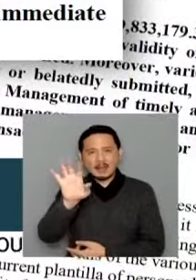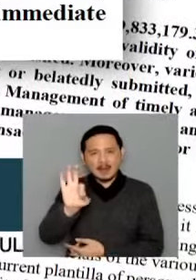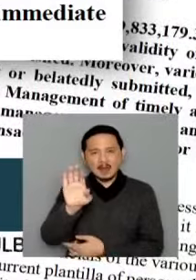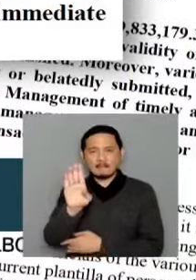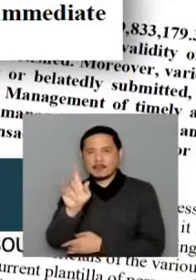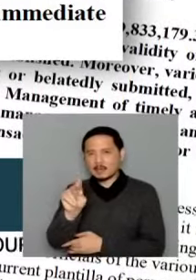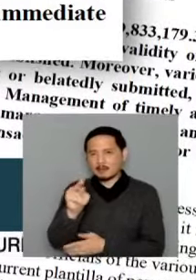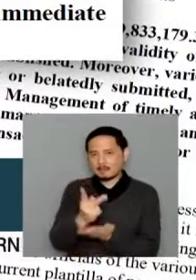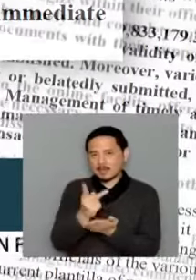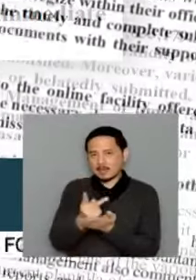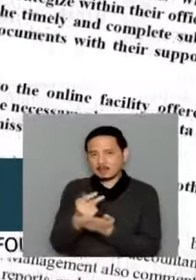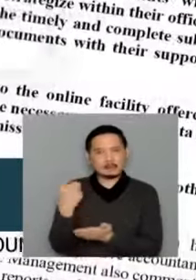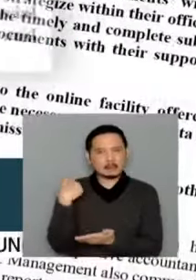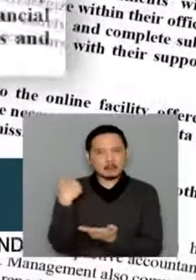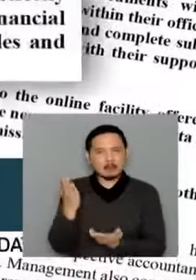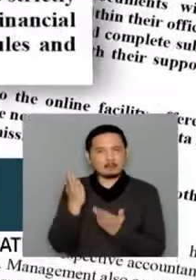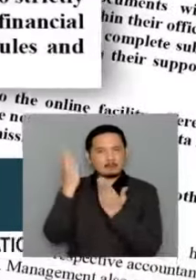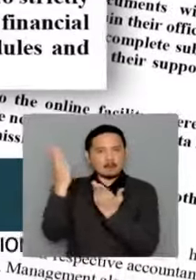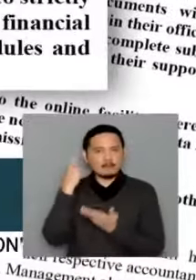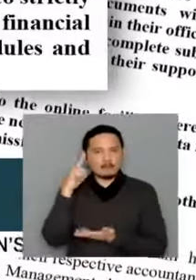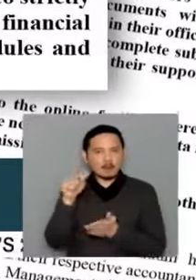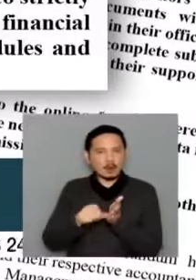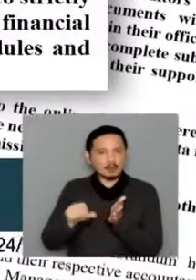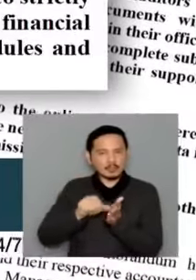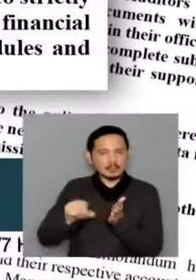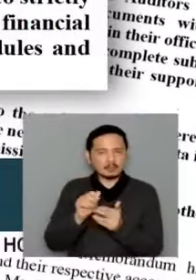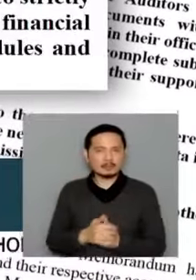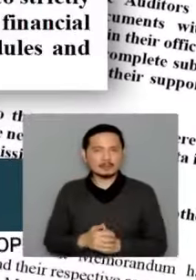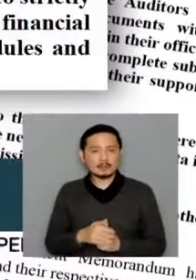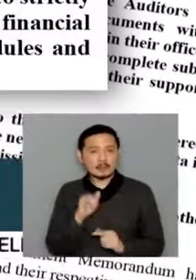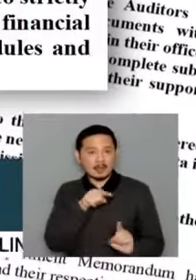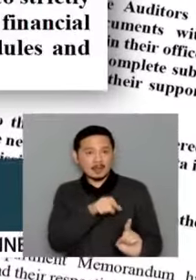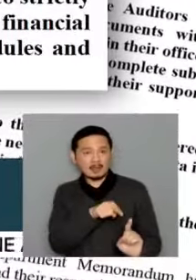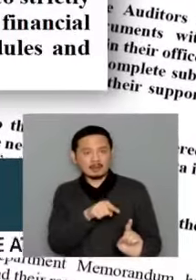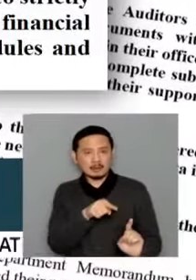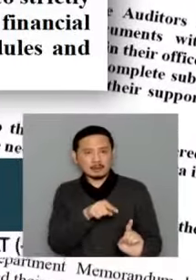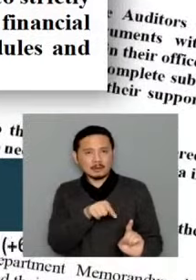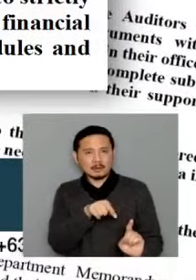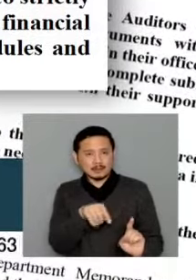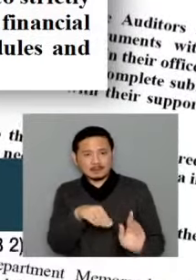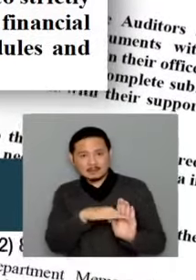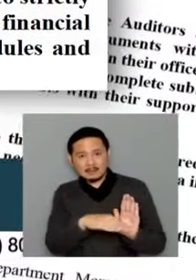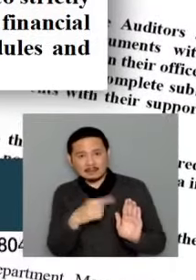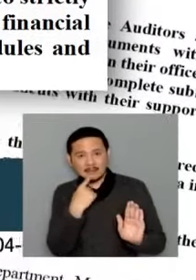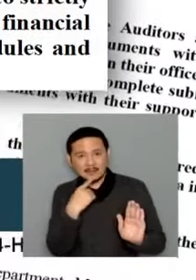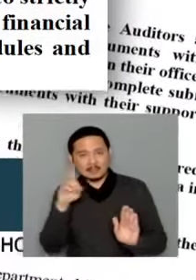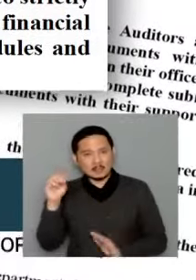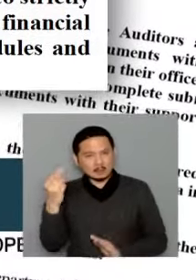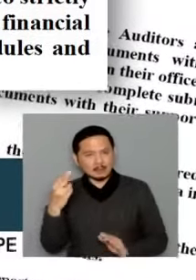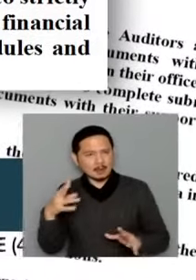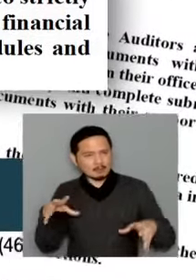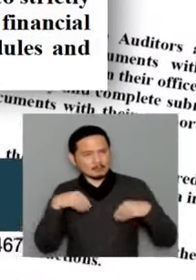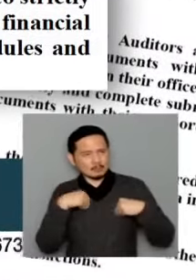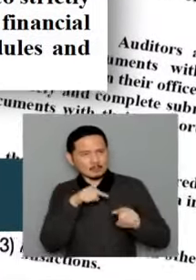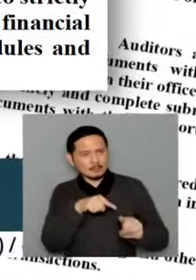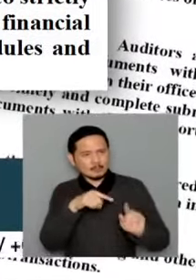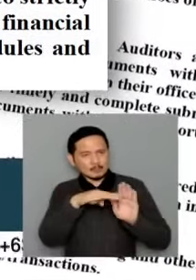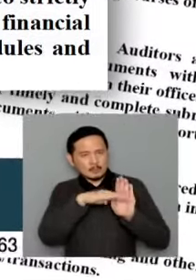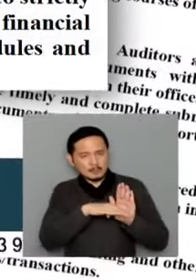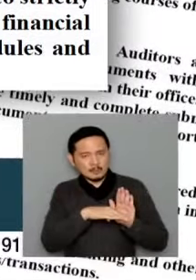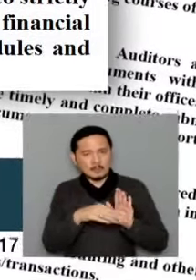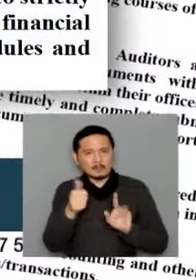were not submitted for audit. According to the audit report, the DOH also agreed to the recommendation of the audit team that the heads of accounting and